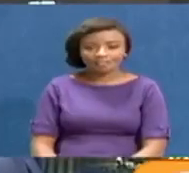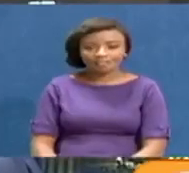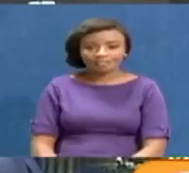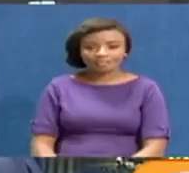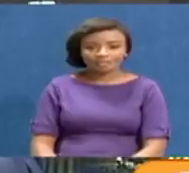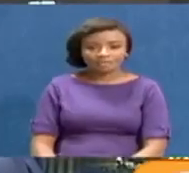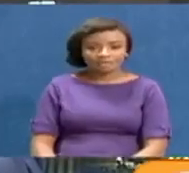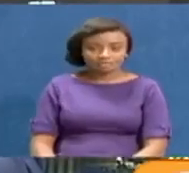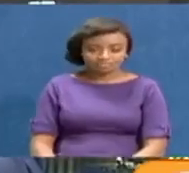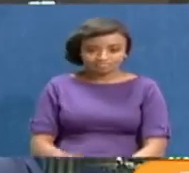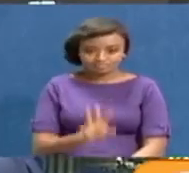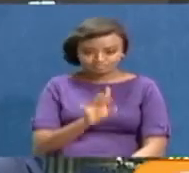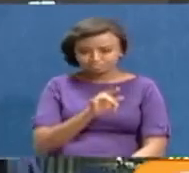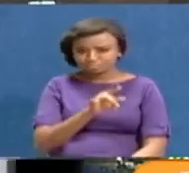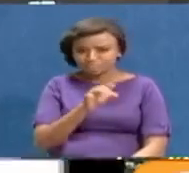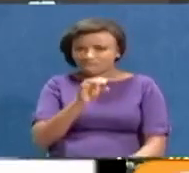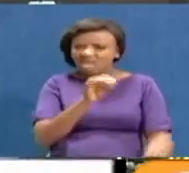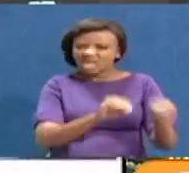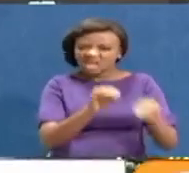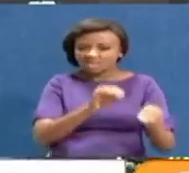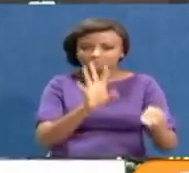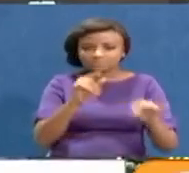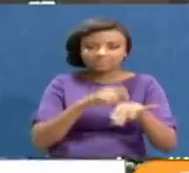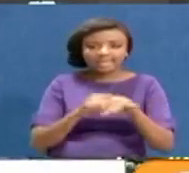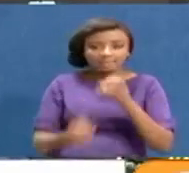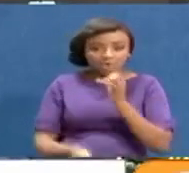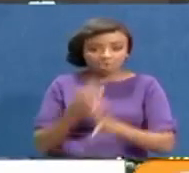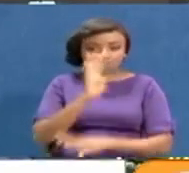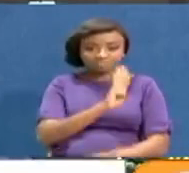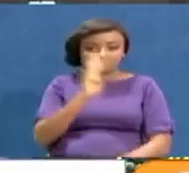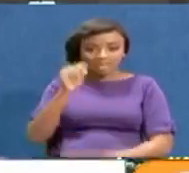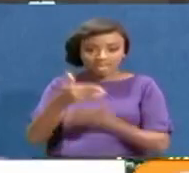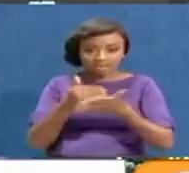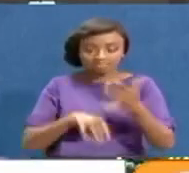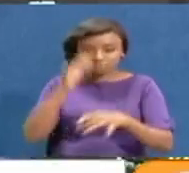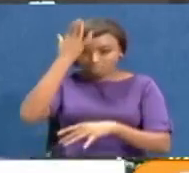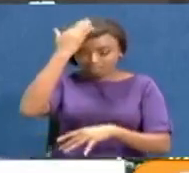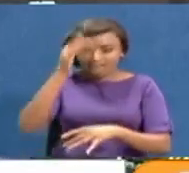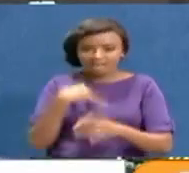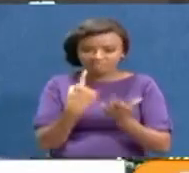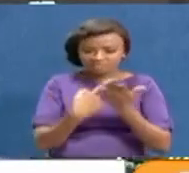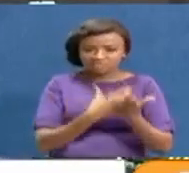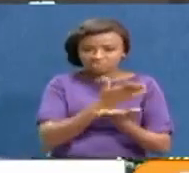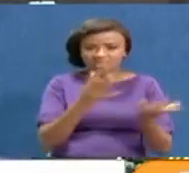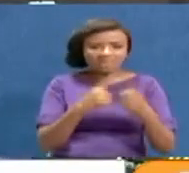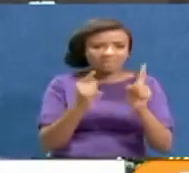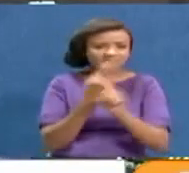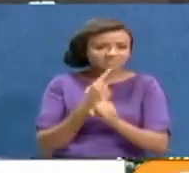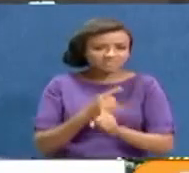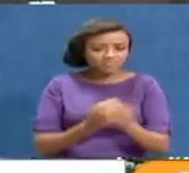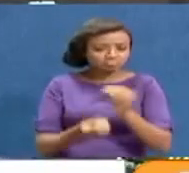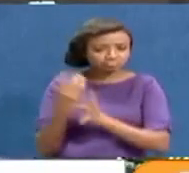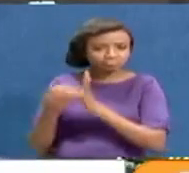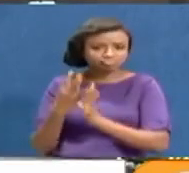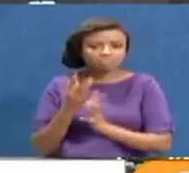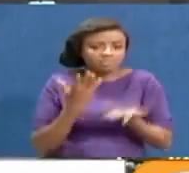Talk of a non-contested referendum-dominated speeches at the launch of the BBI report on Monday. But emerging realities may reduce